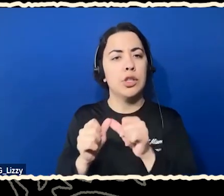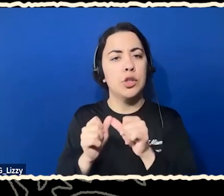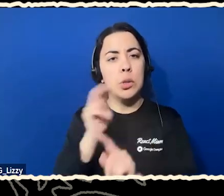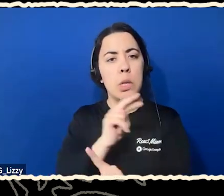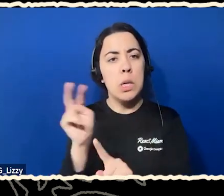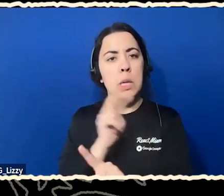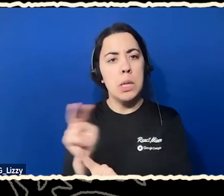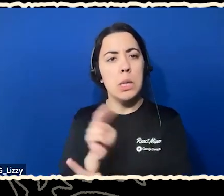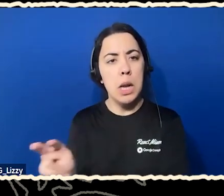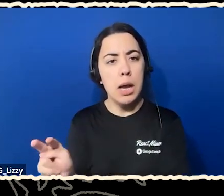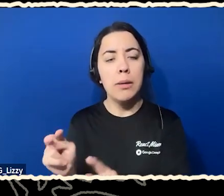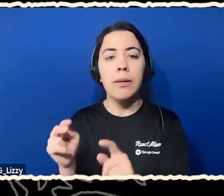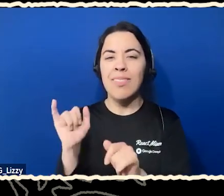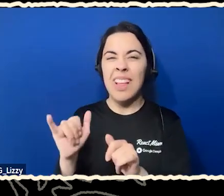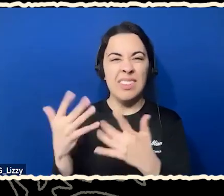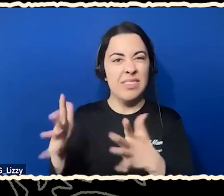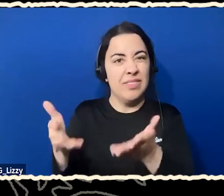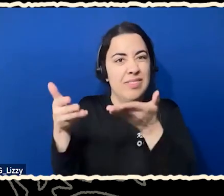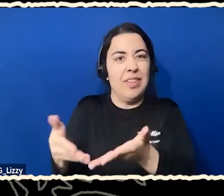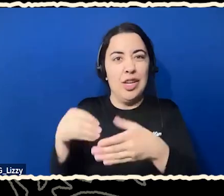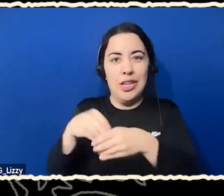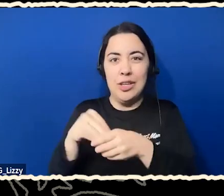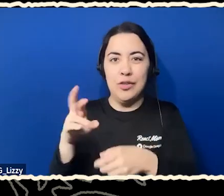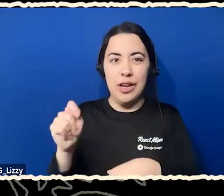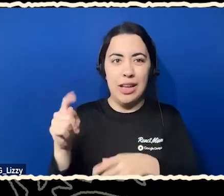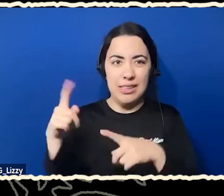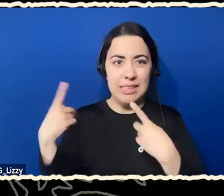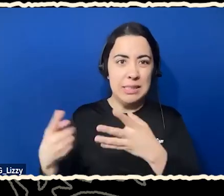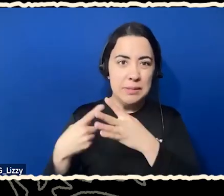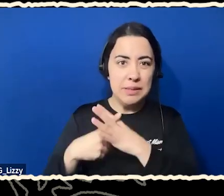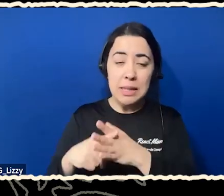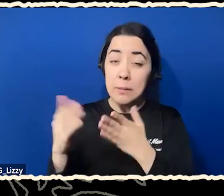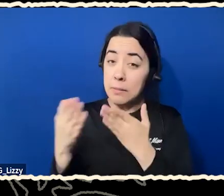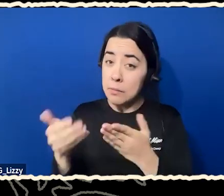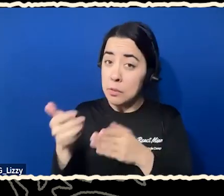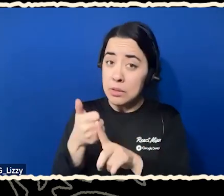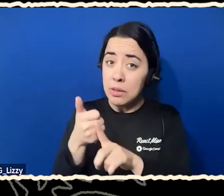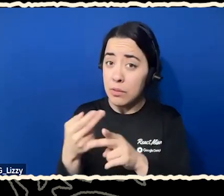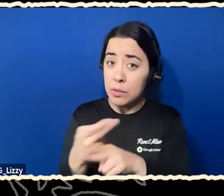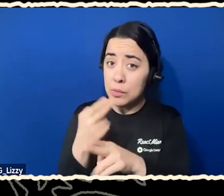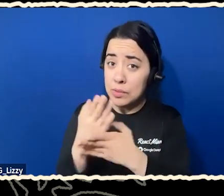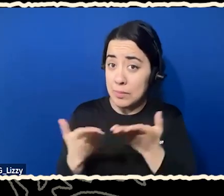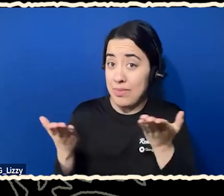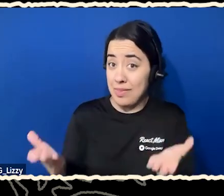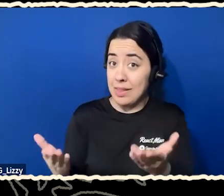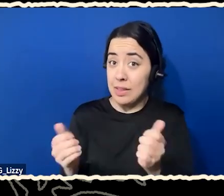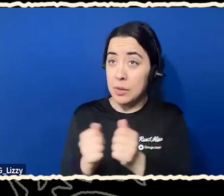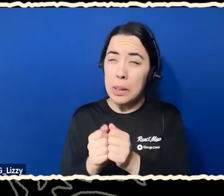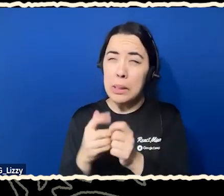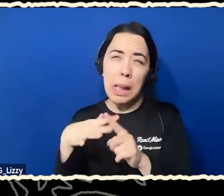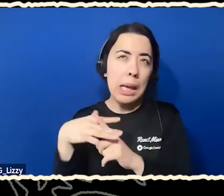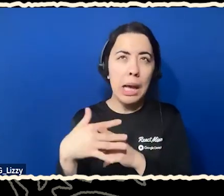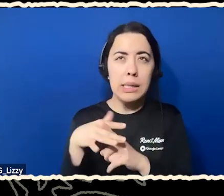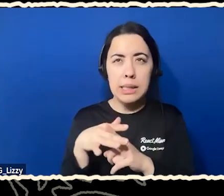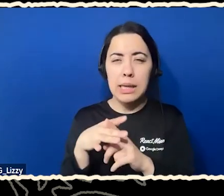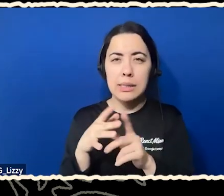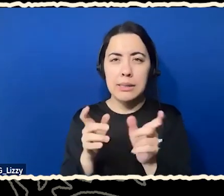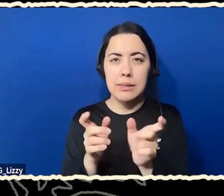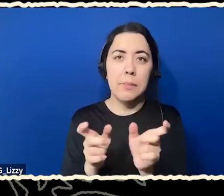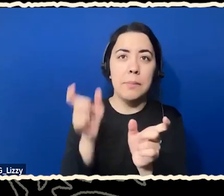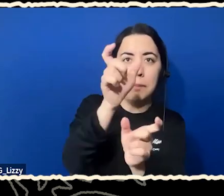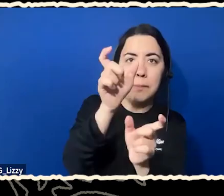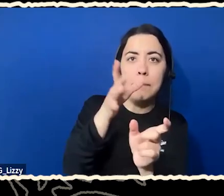So this has been built into React from the beginning. You might have used some of this with like a context parent component or